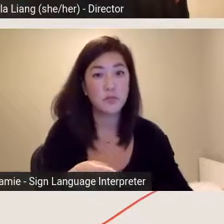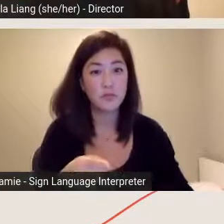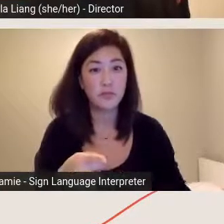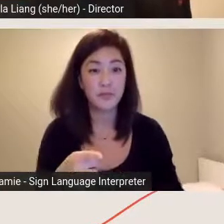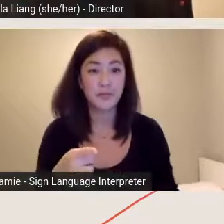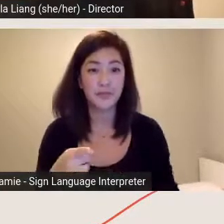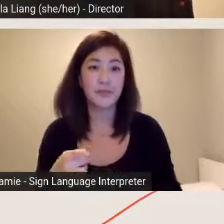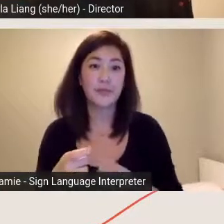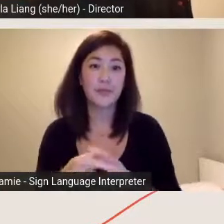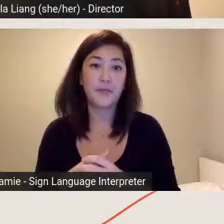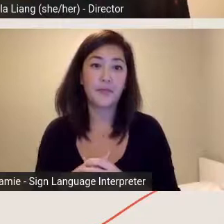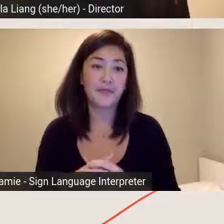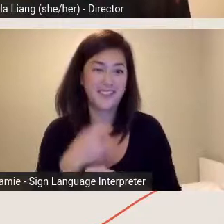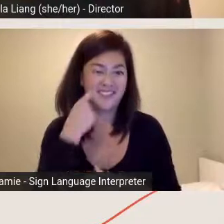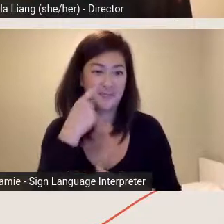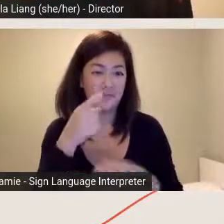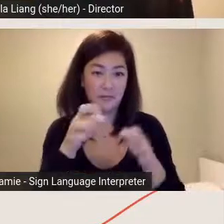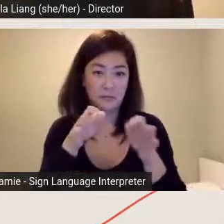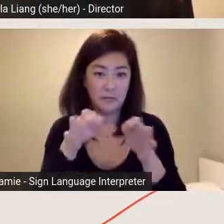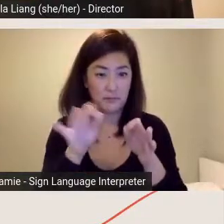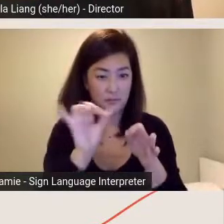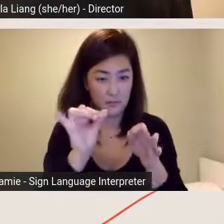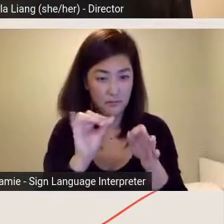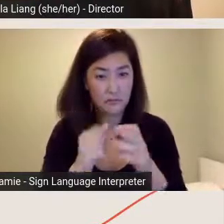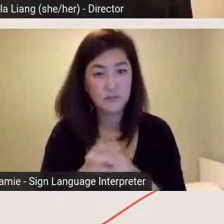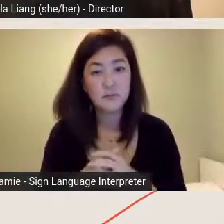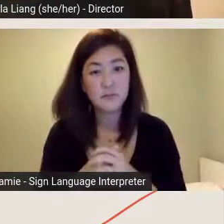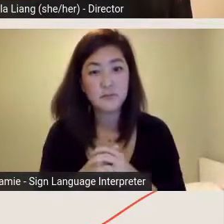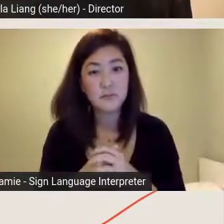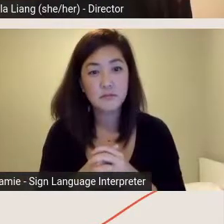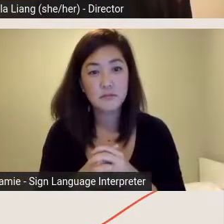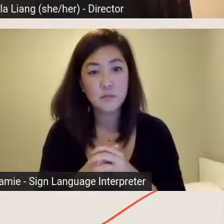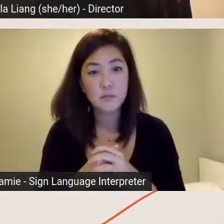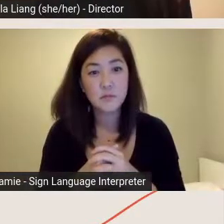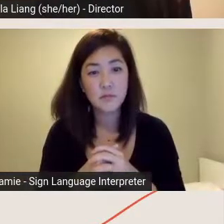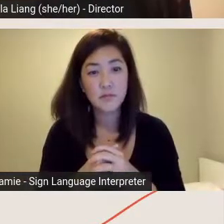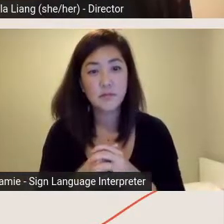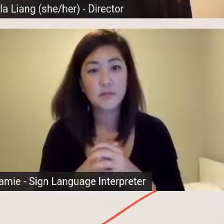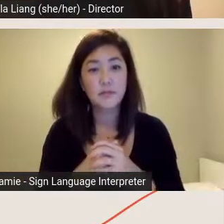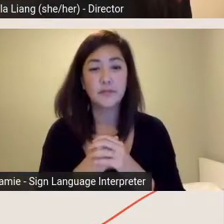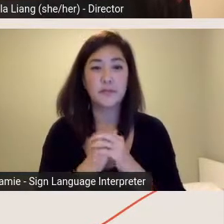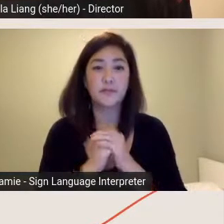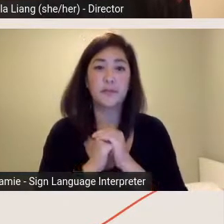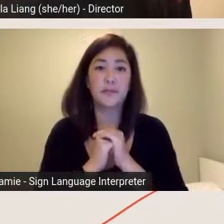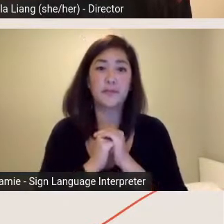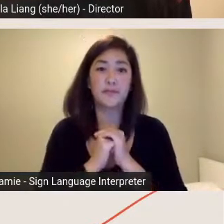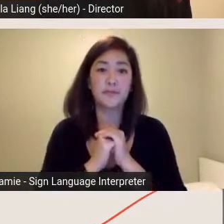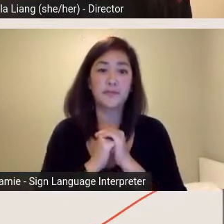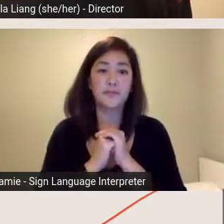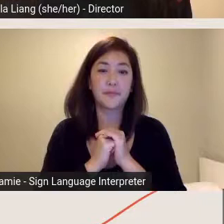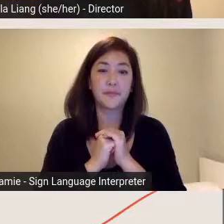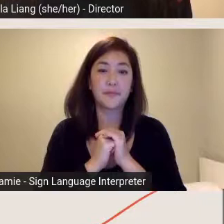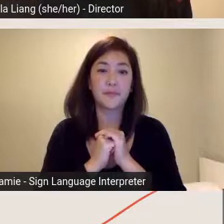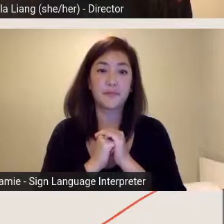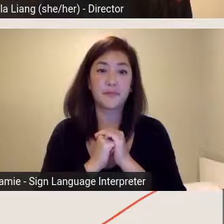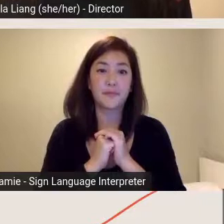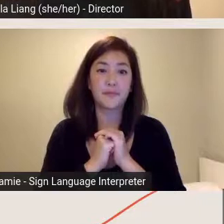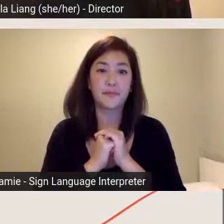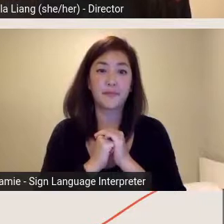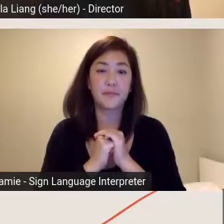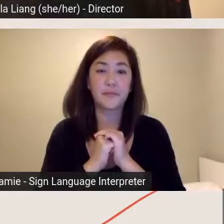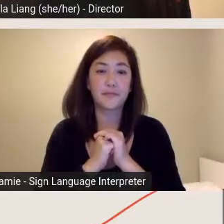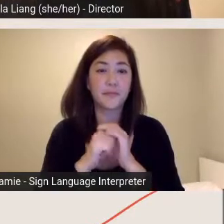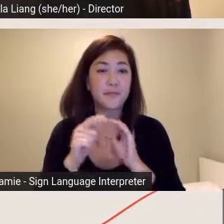bit in terms of what you're talking about too, just the stark kind of differences in folks who are like this, the kind of